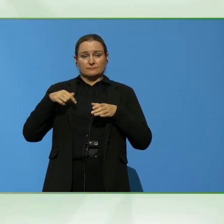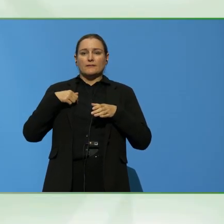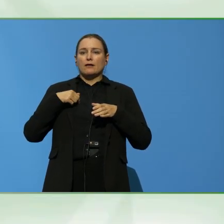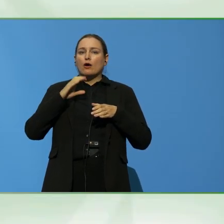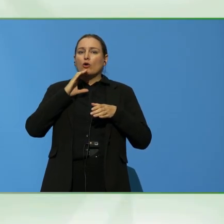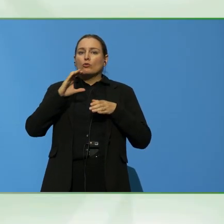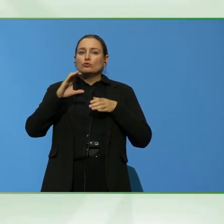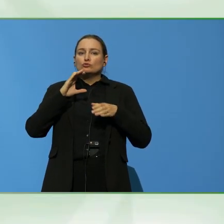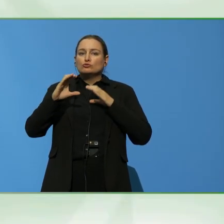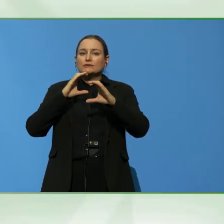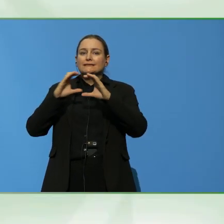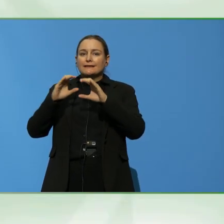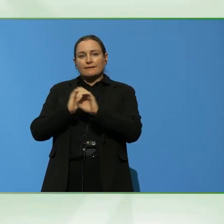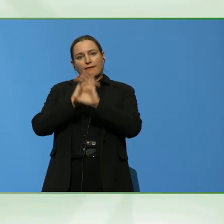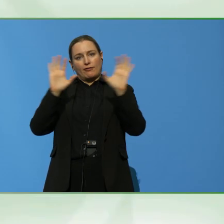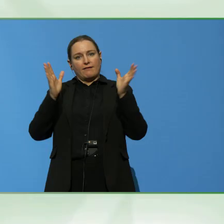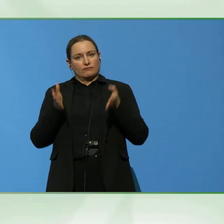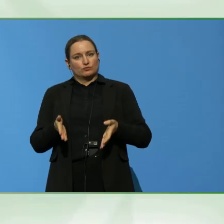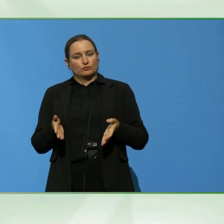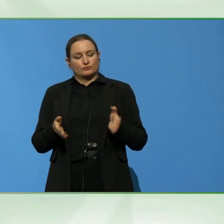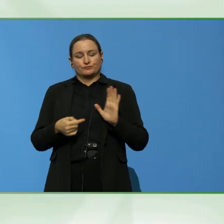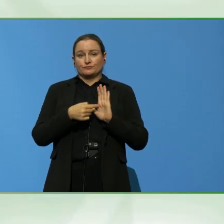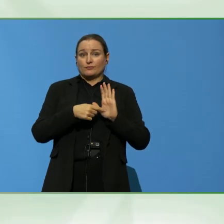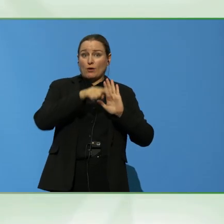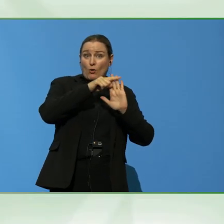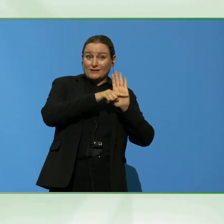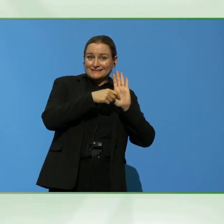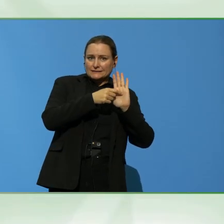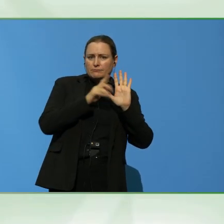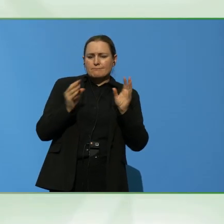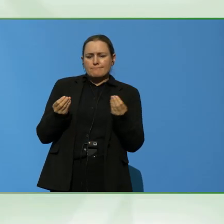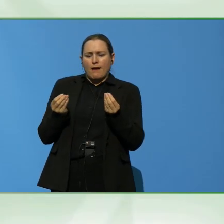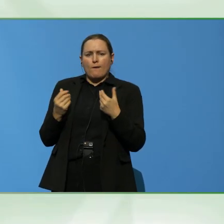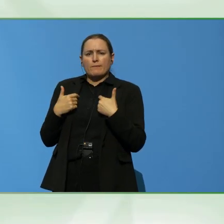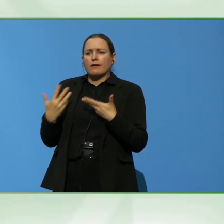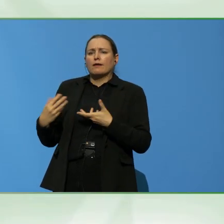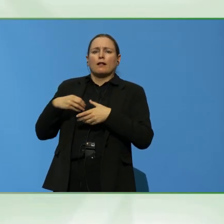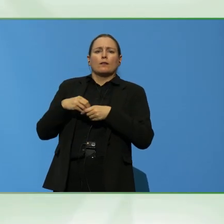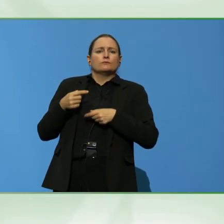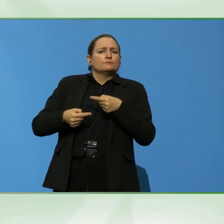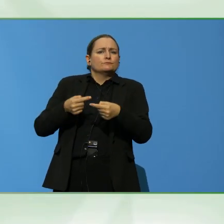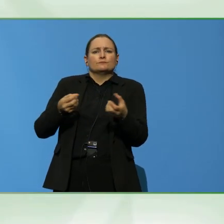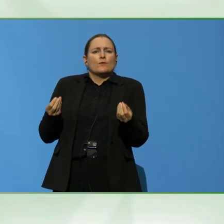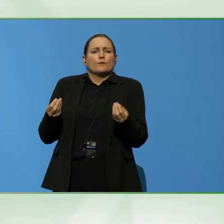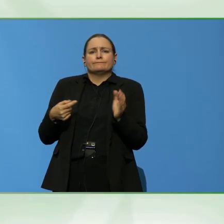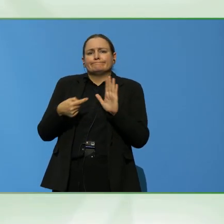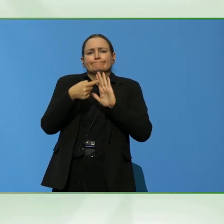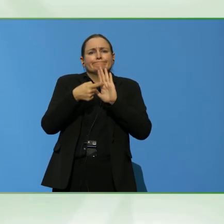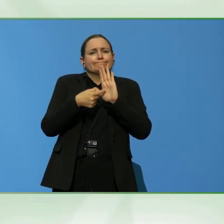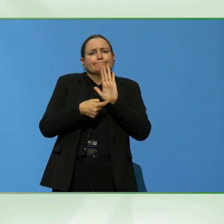your policy of inclusion and your accessibility